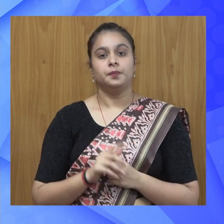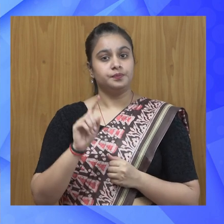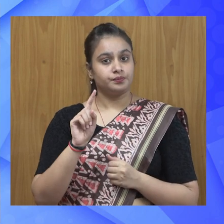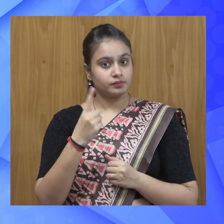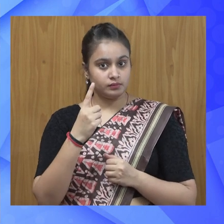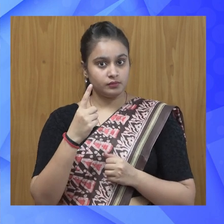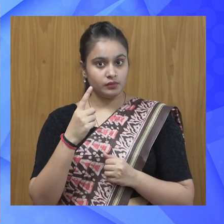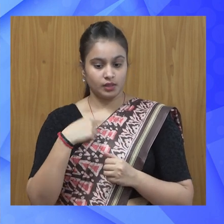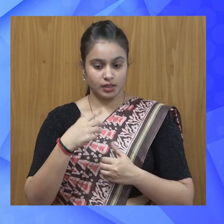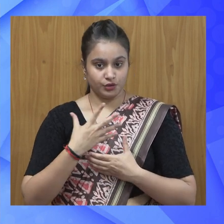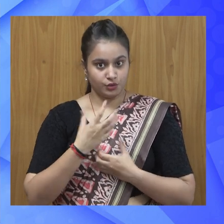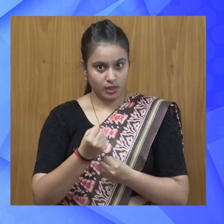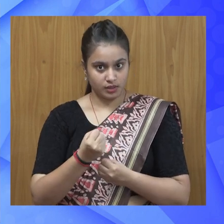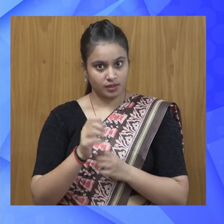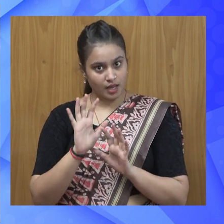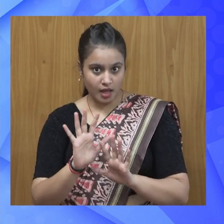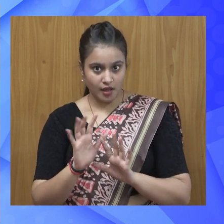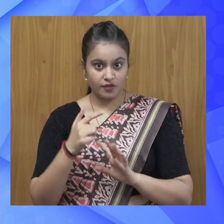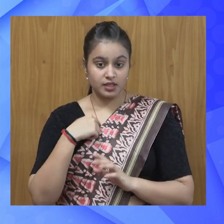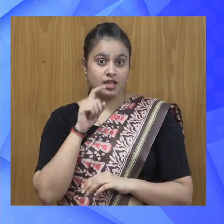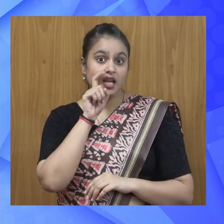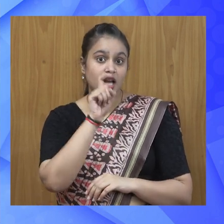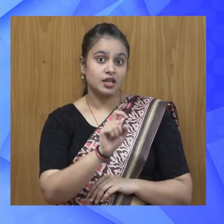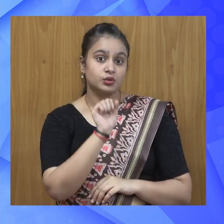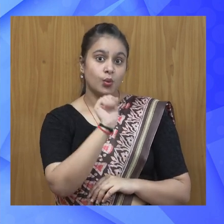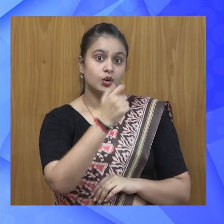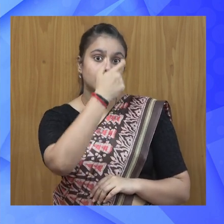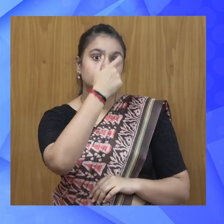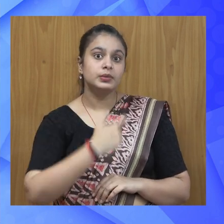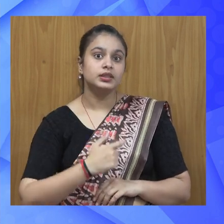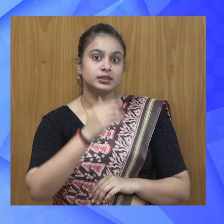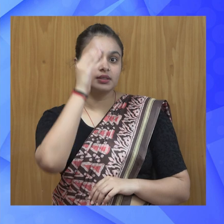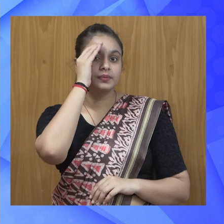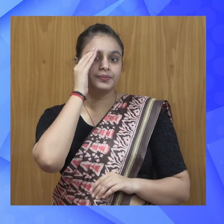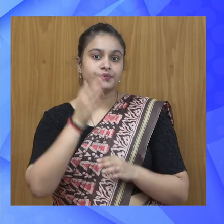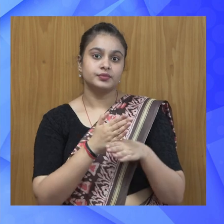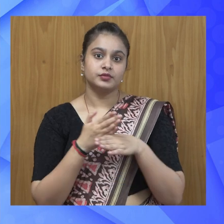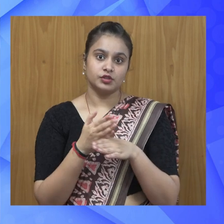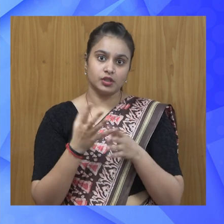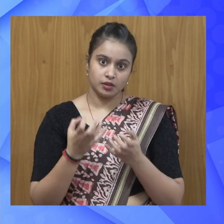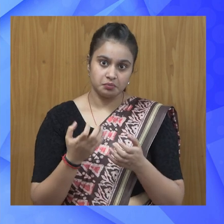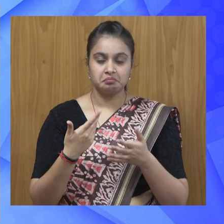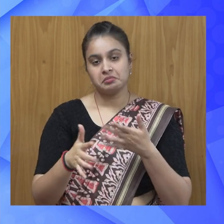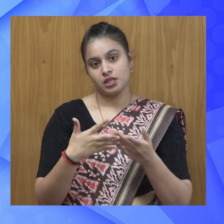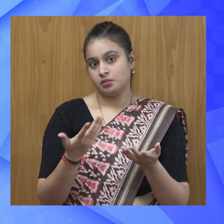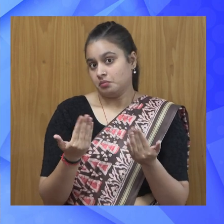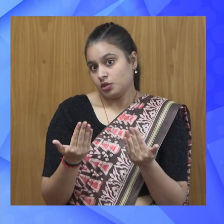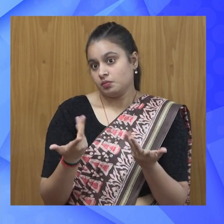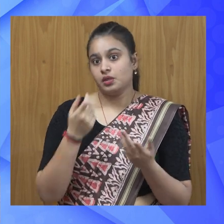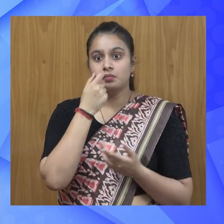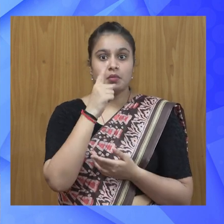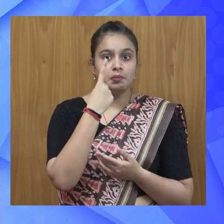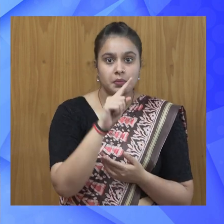gains trust, he will ask you to share your personal information. Now that information can be anything about your